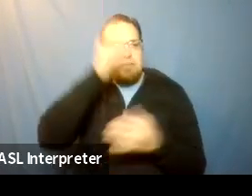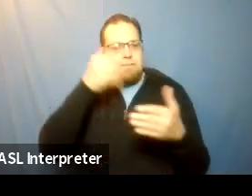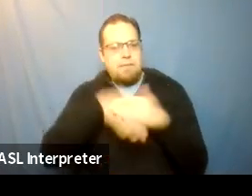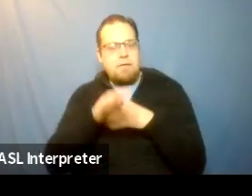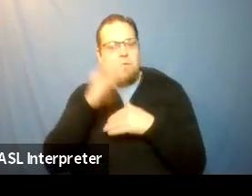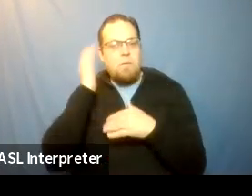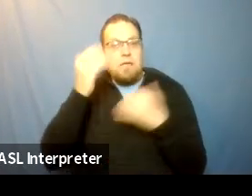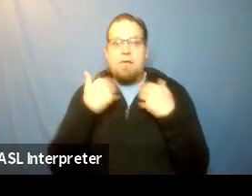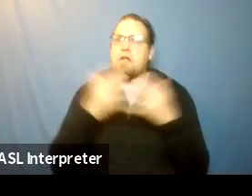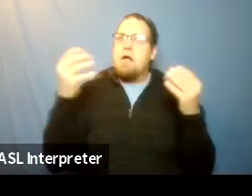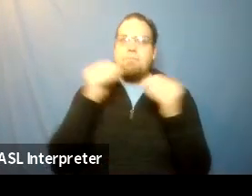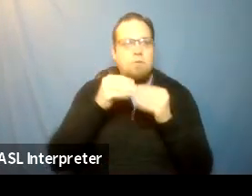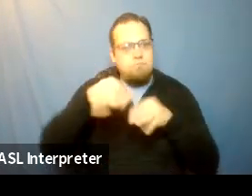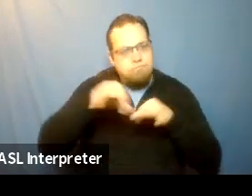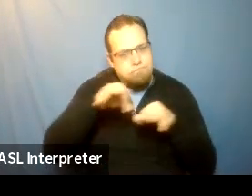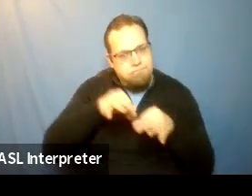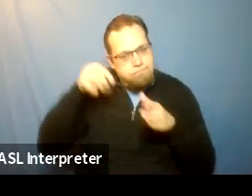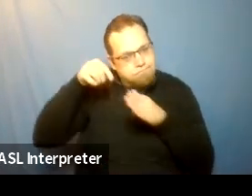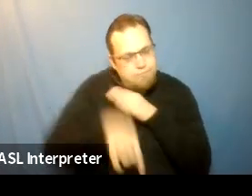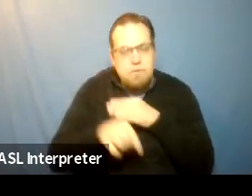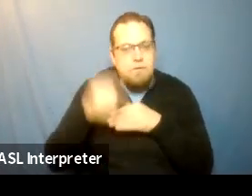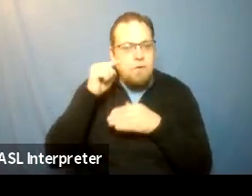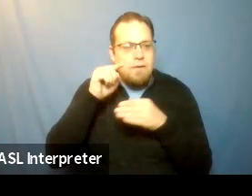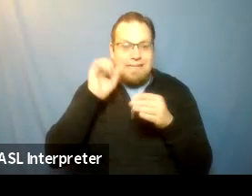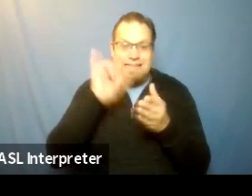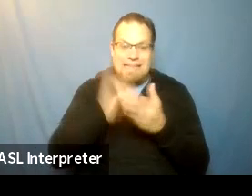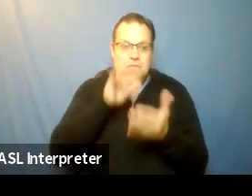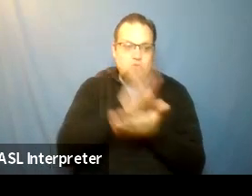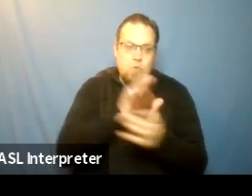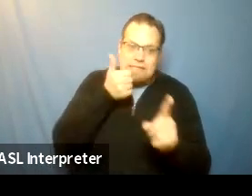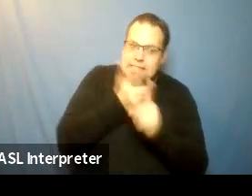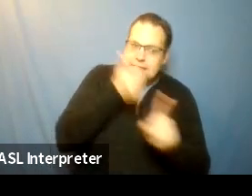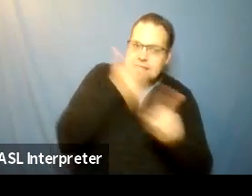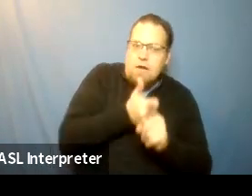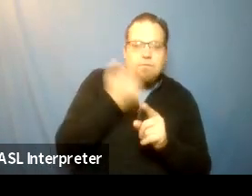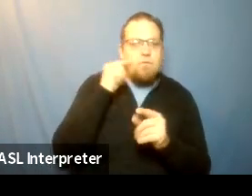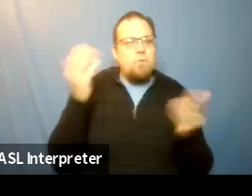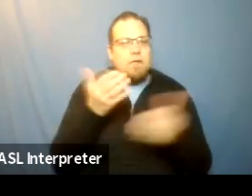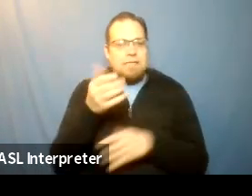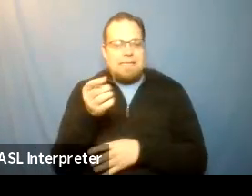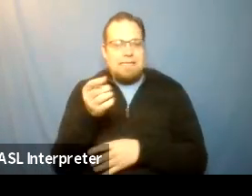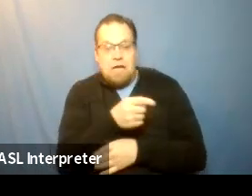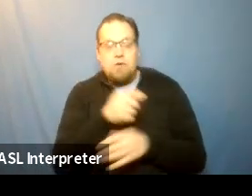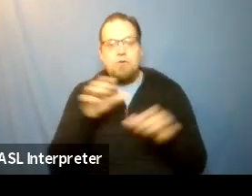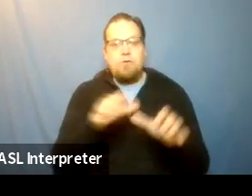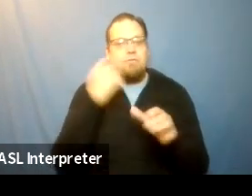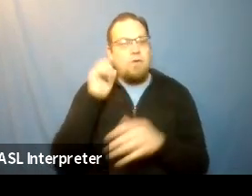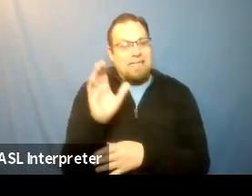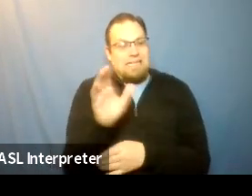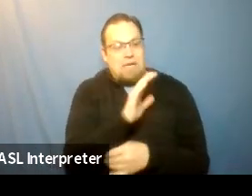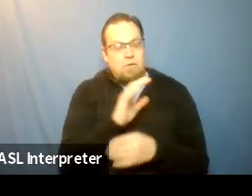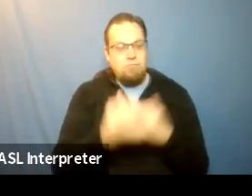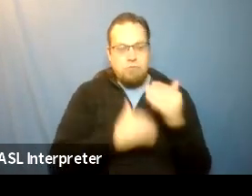have a lot more details specific to what each school is doing for their specific procedures and